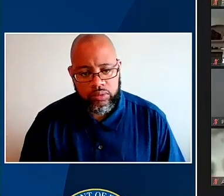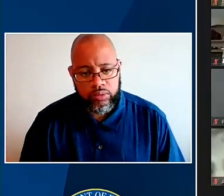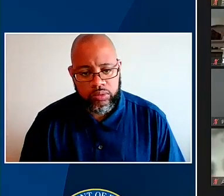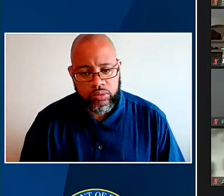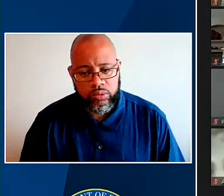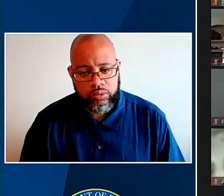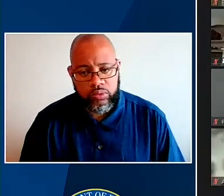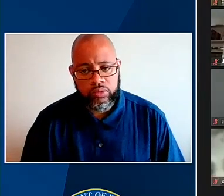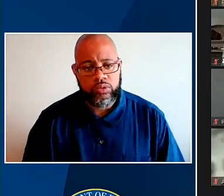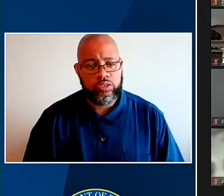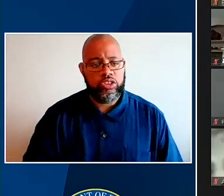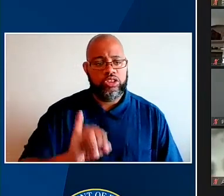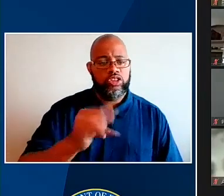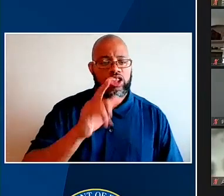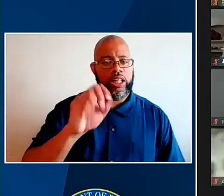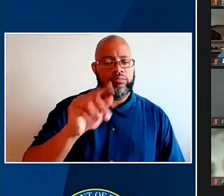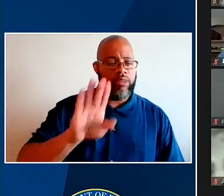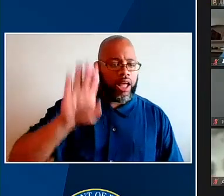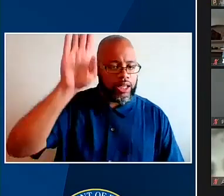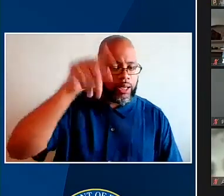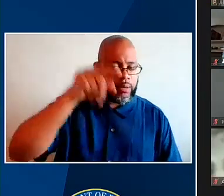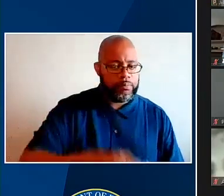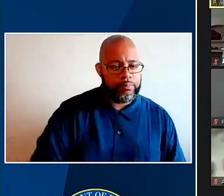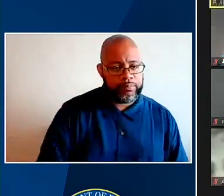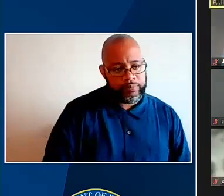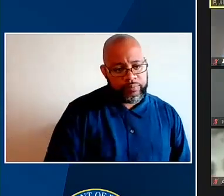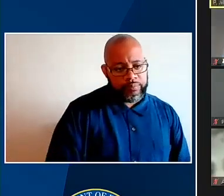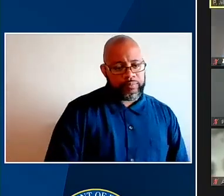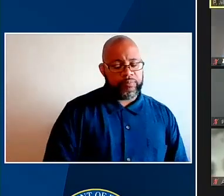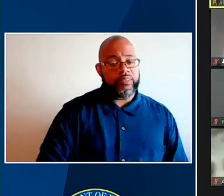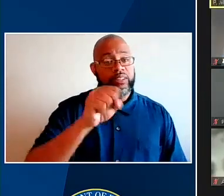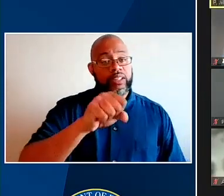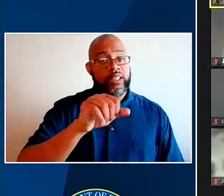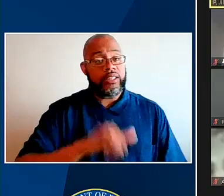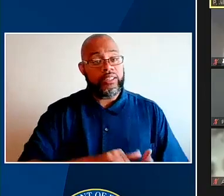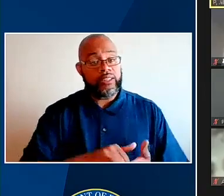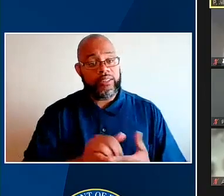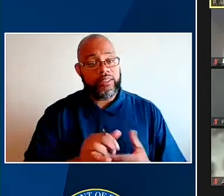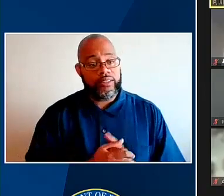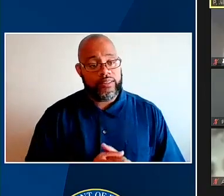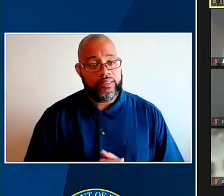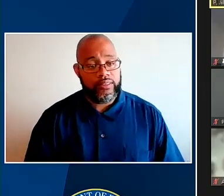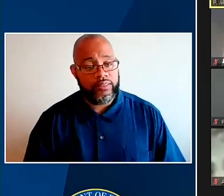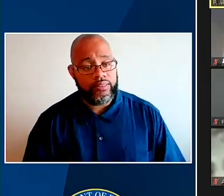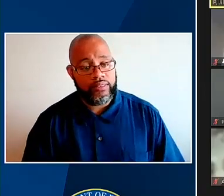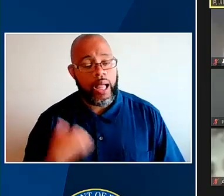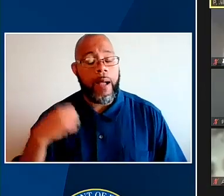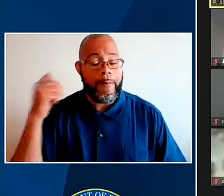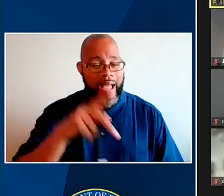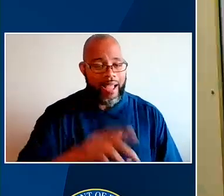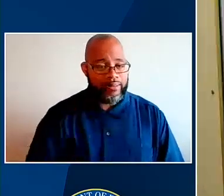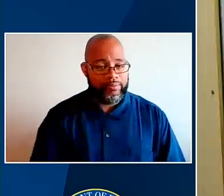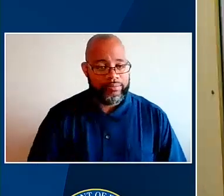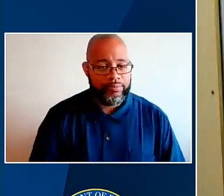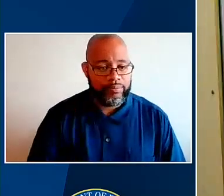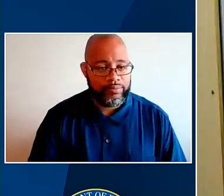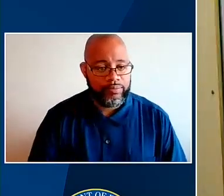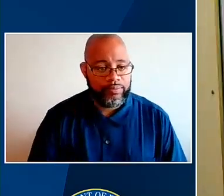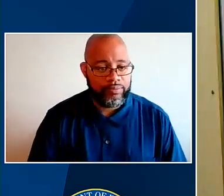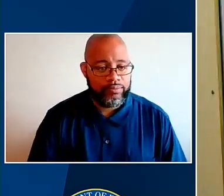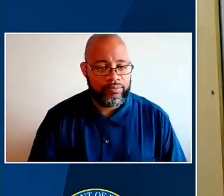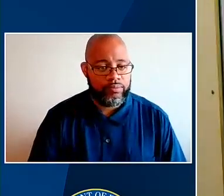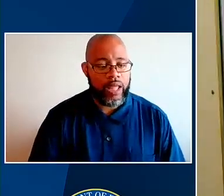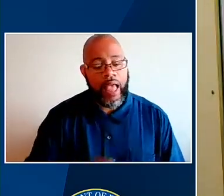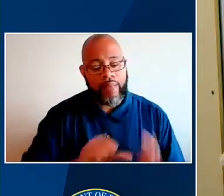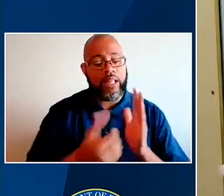Thank you. Jillian, I see your hand up first. Go ahead. Yeah, despite my, anyway, I'm back. To reiterate